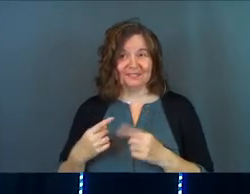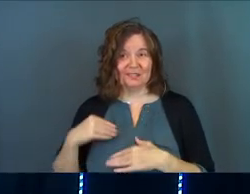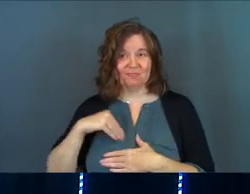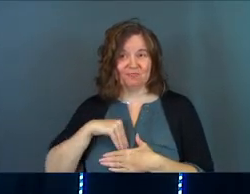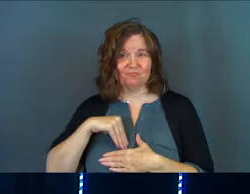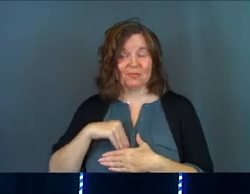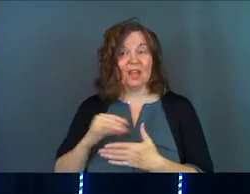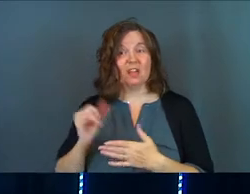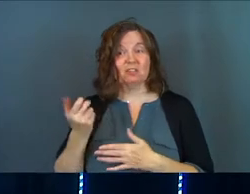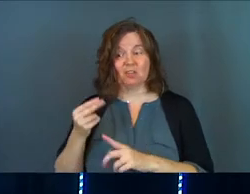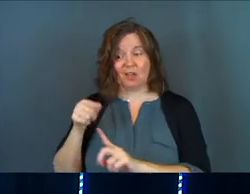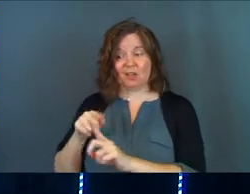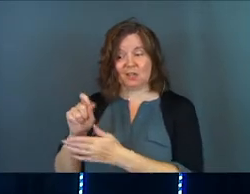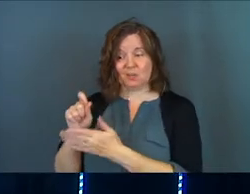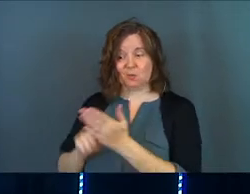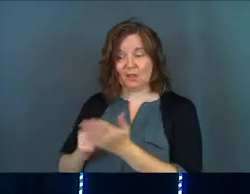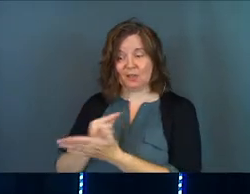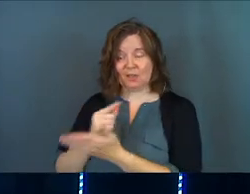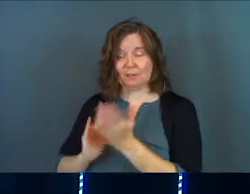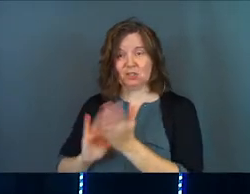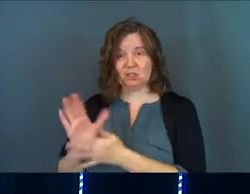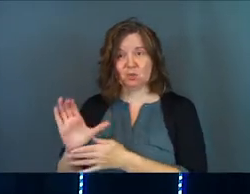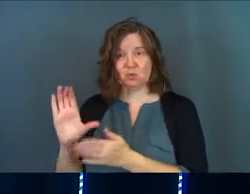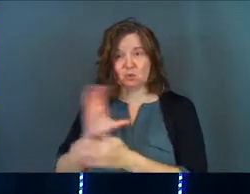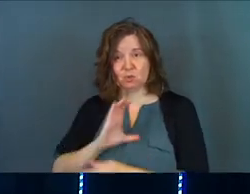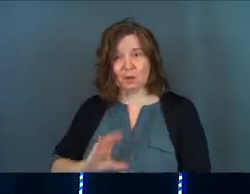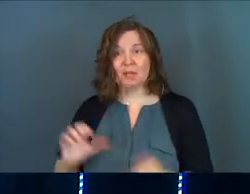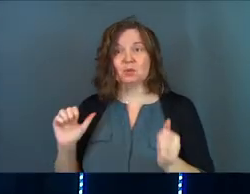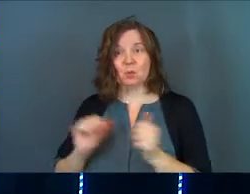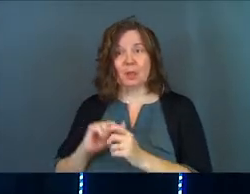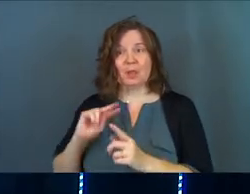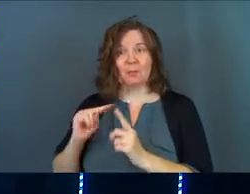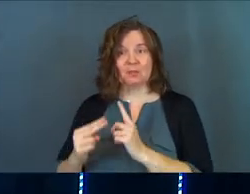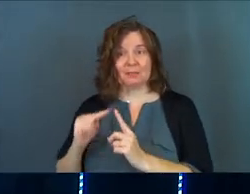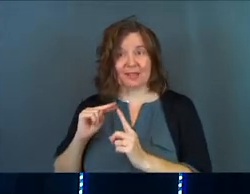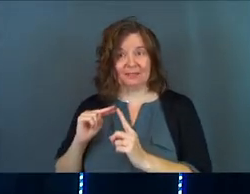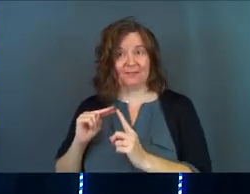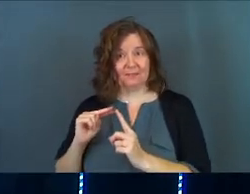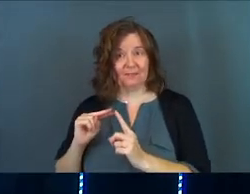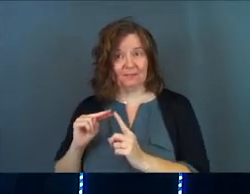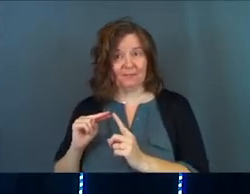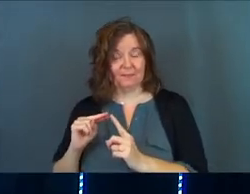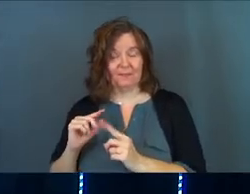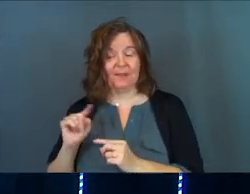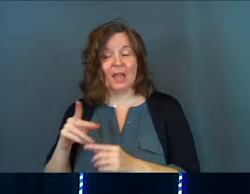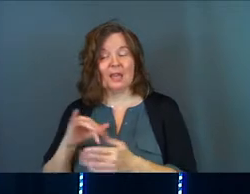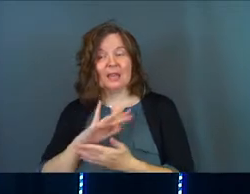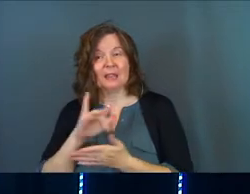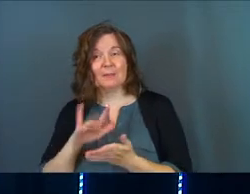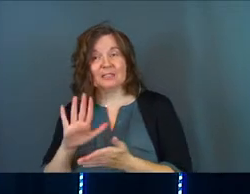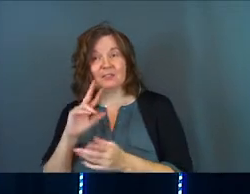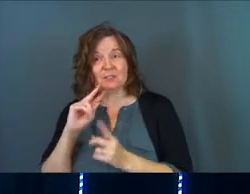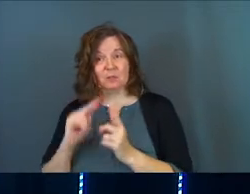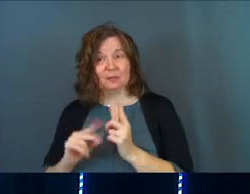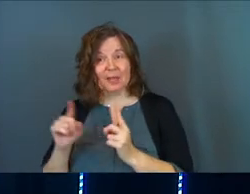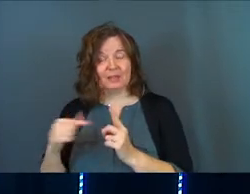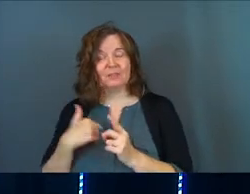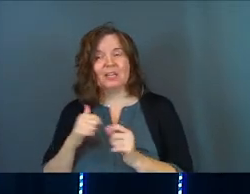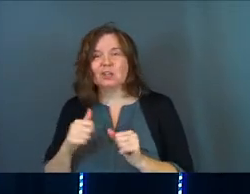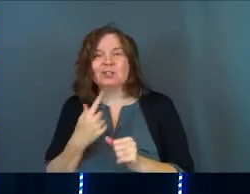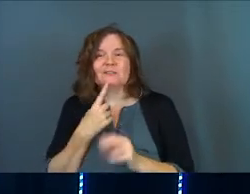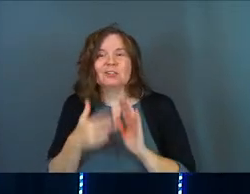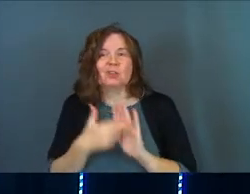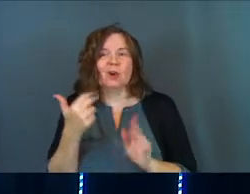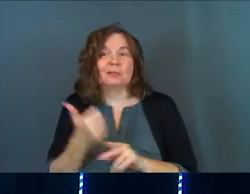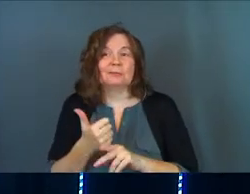And John is the guy who writes the gospel of Jesus Christ with perspective. And in the midst of his perspective, he could